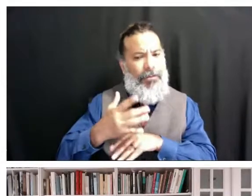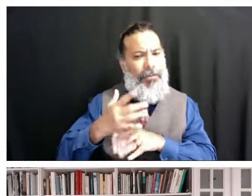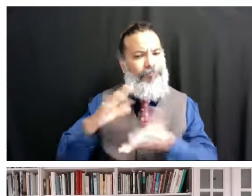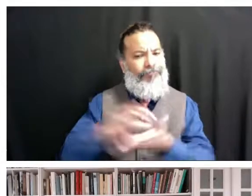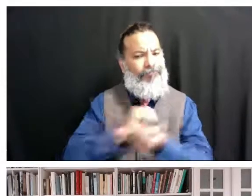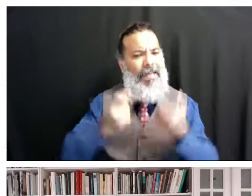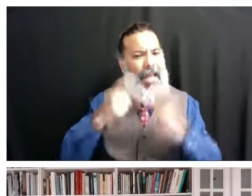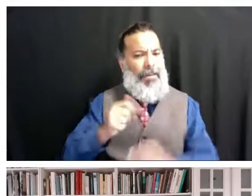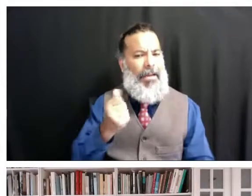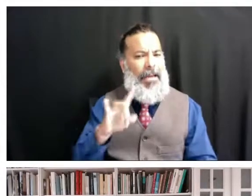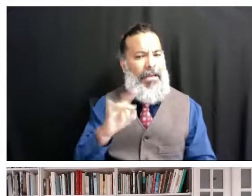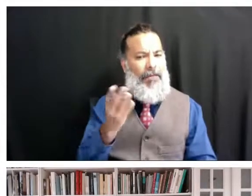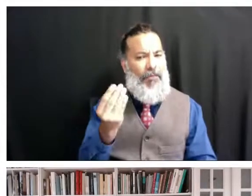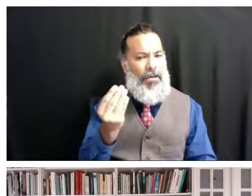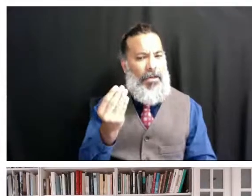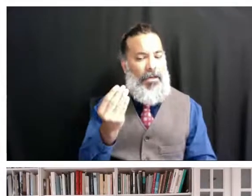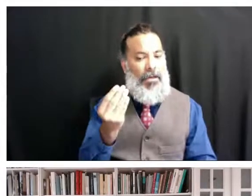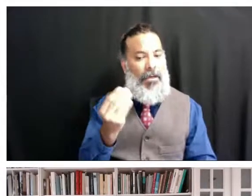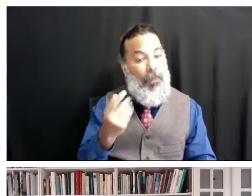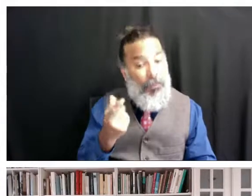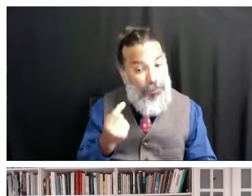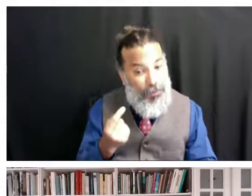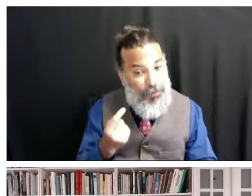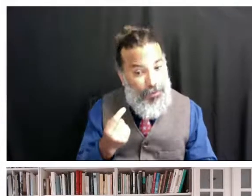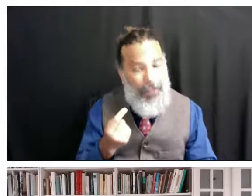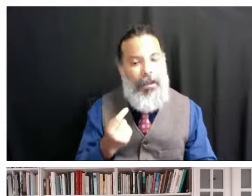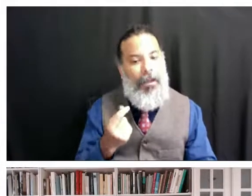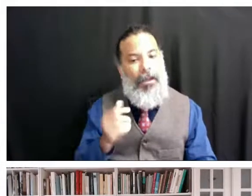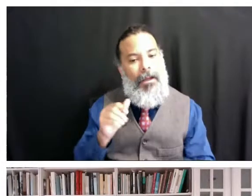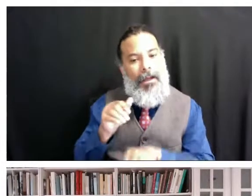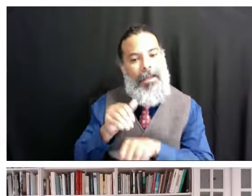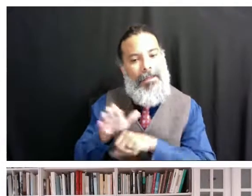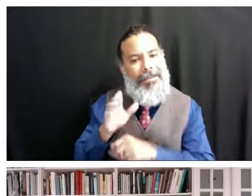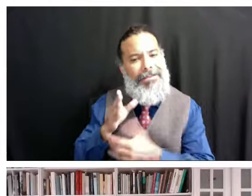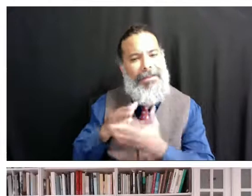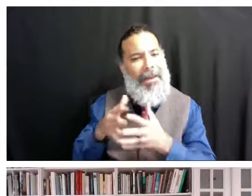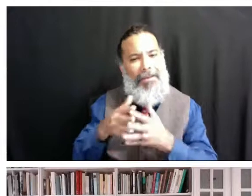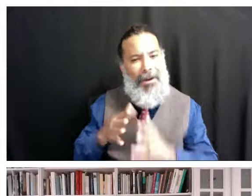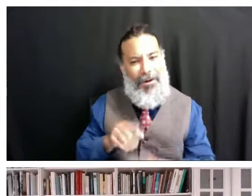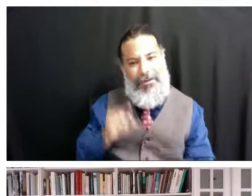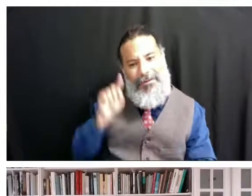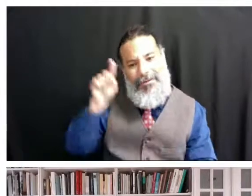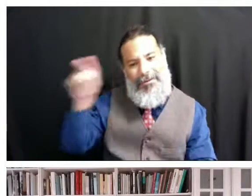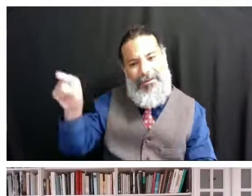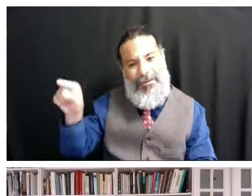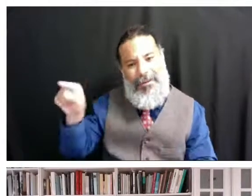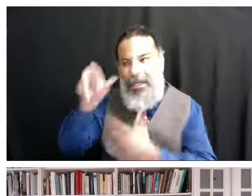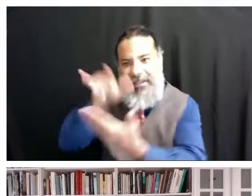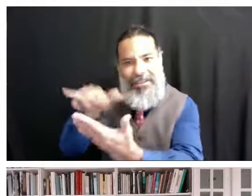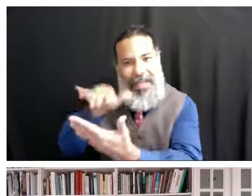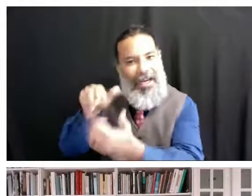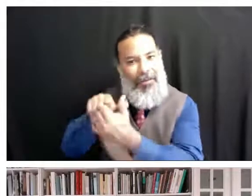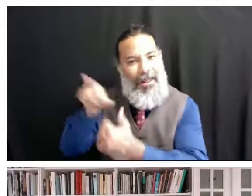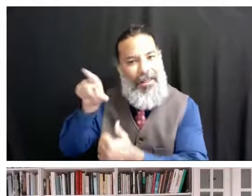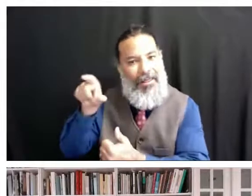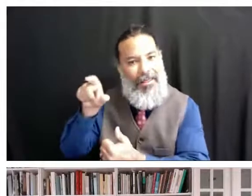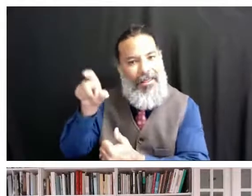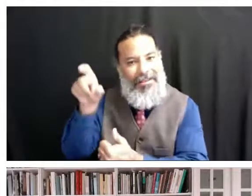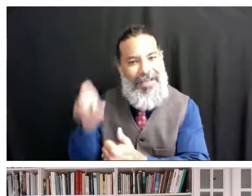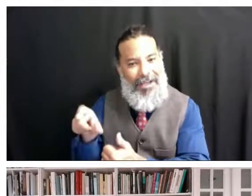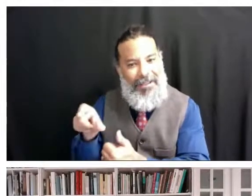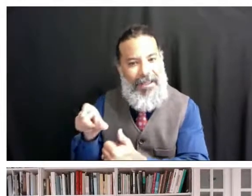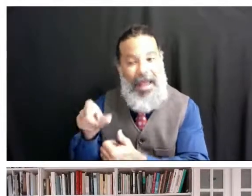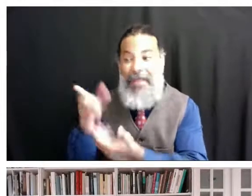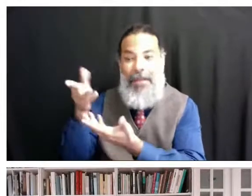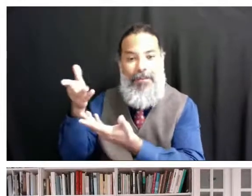in 1814. What does he do? He sends some Americans over to study with them and then